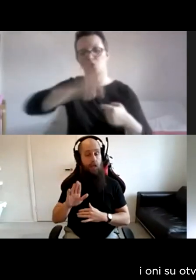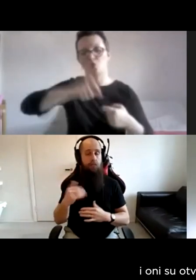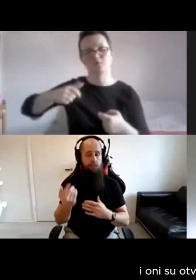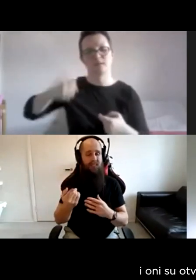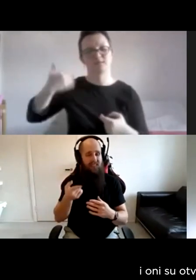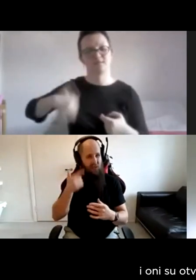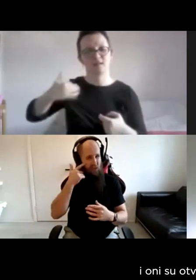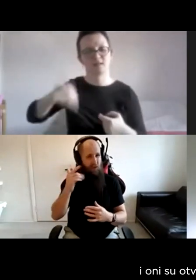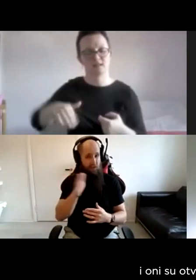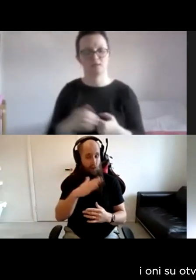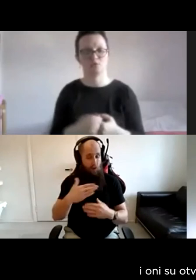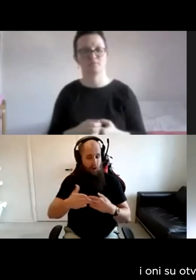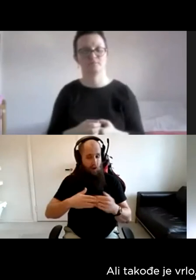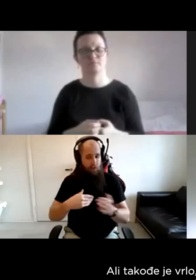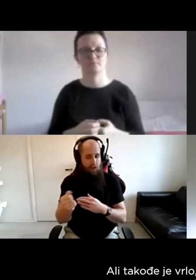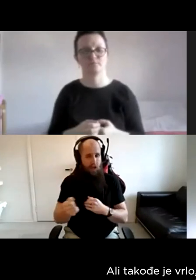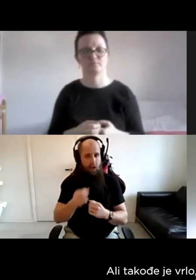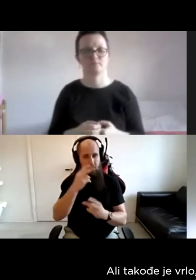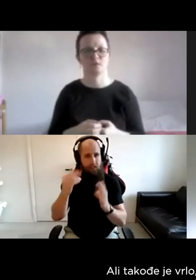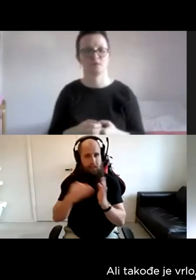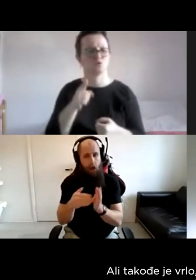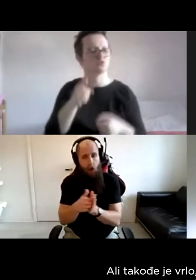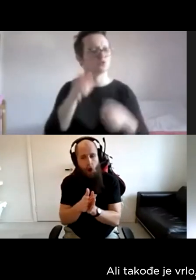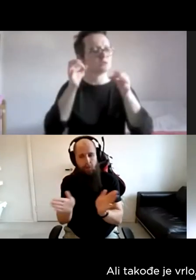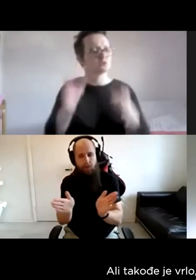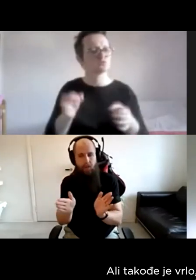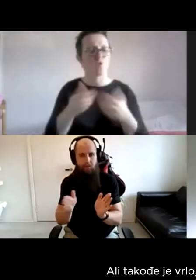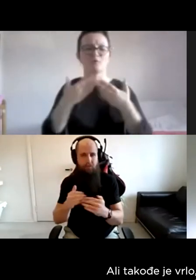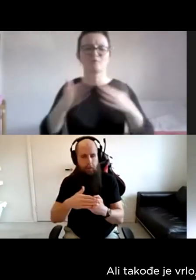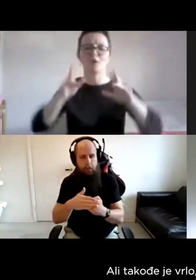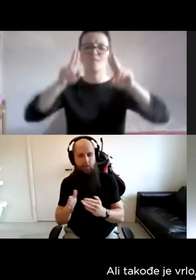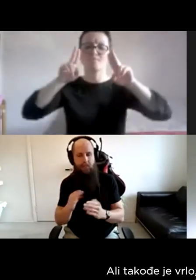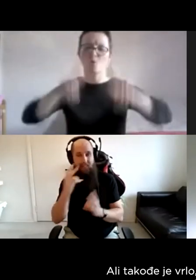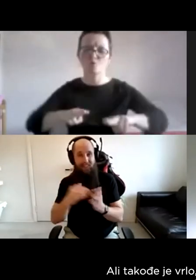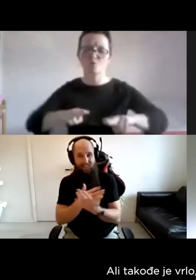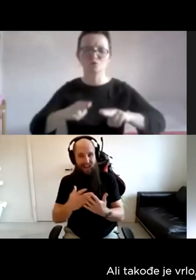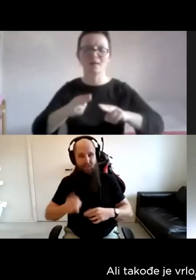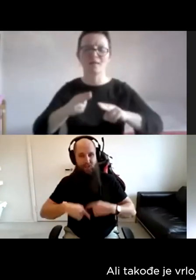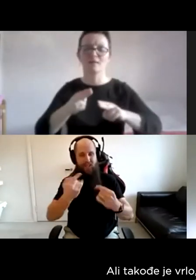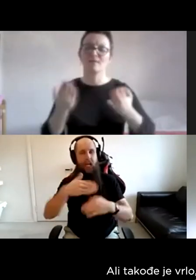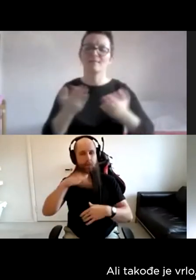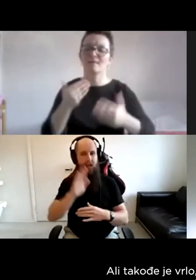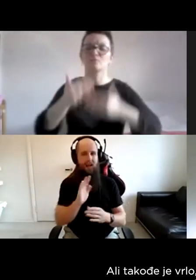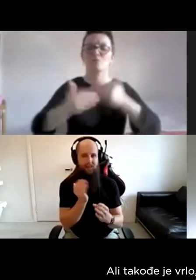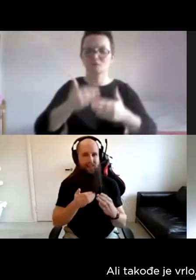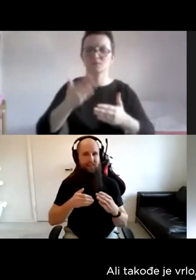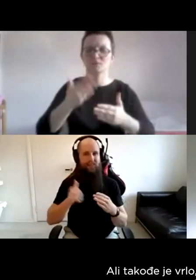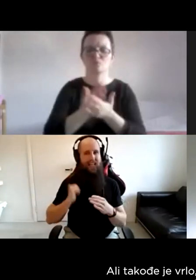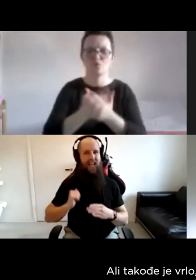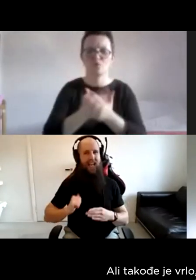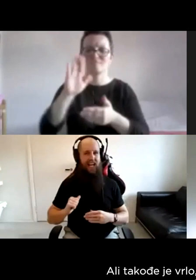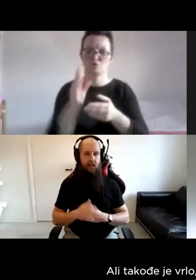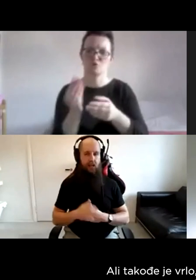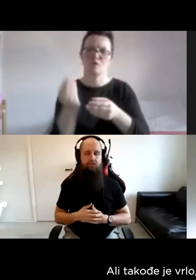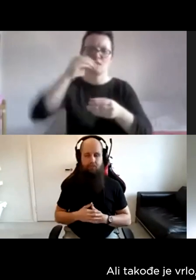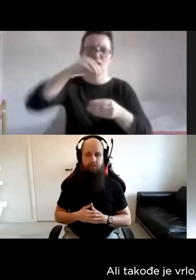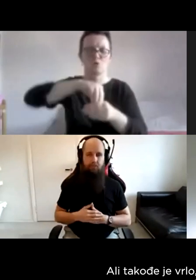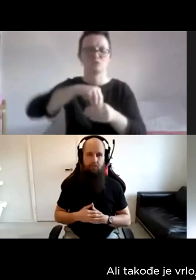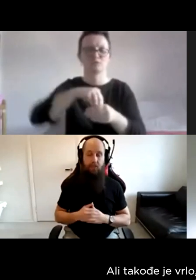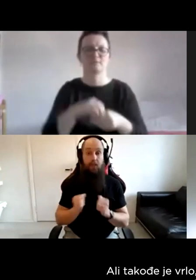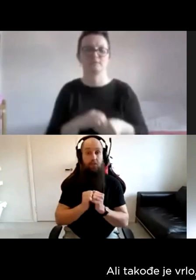to be more inclusive. But it's also very, very clear that we are really not at all where we should